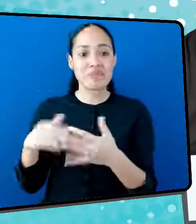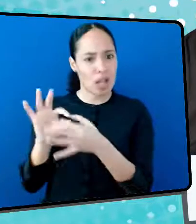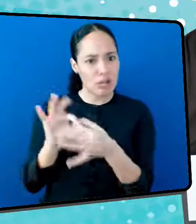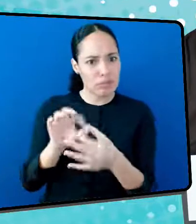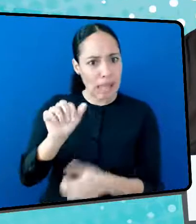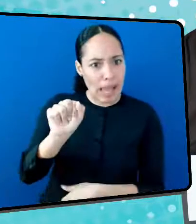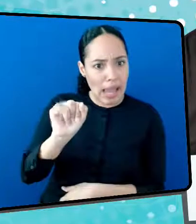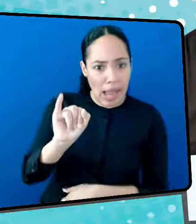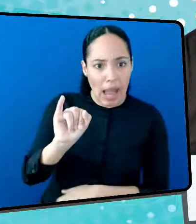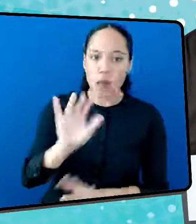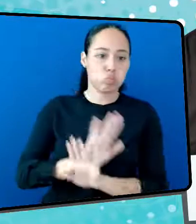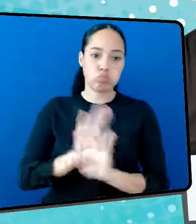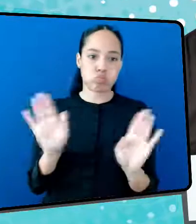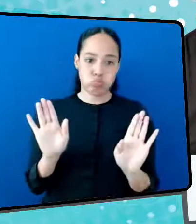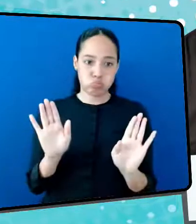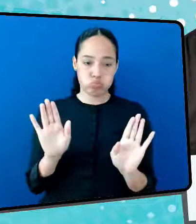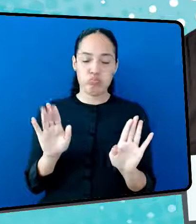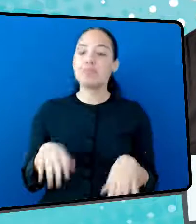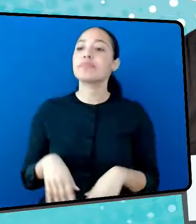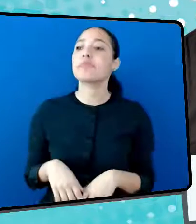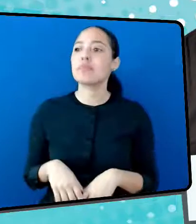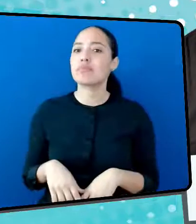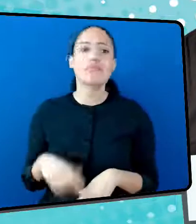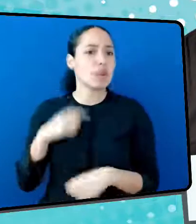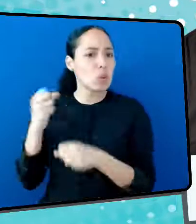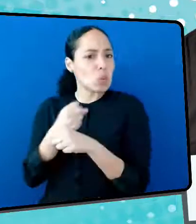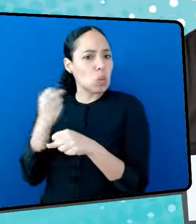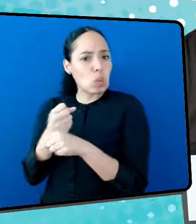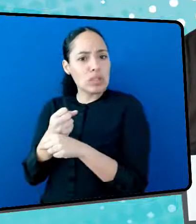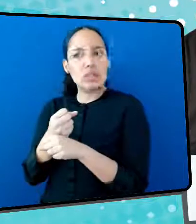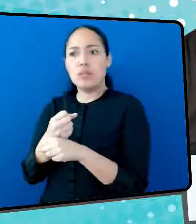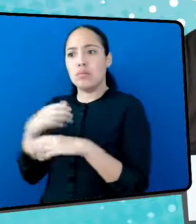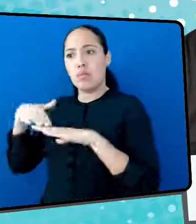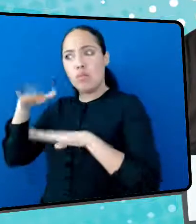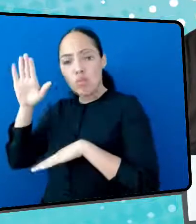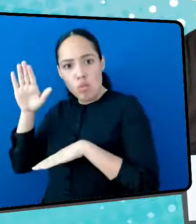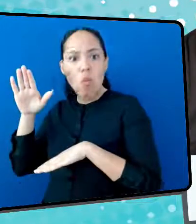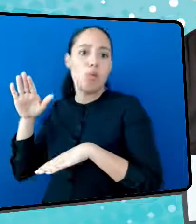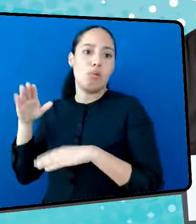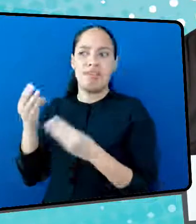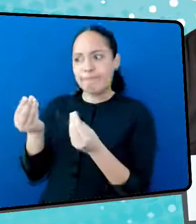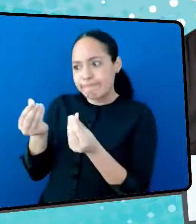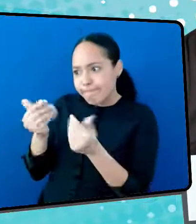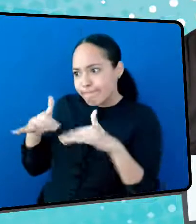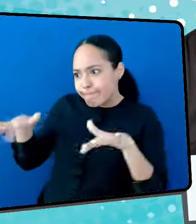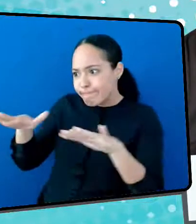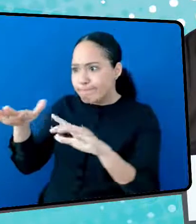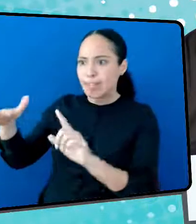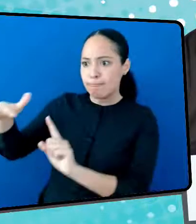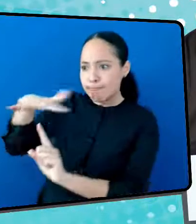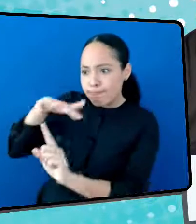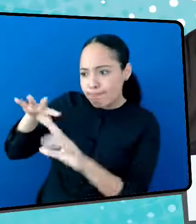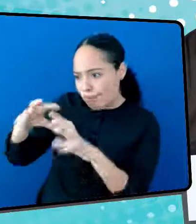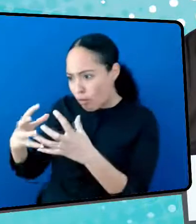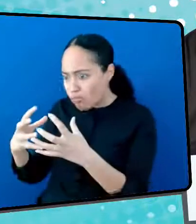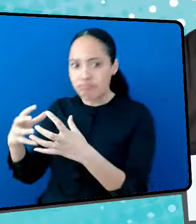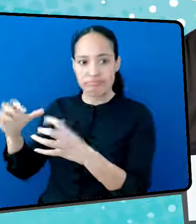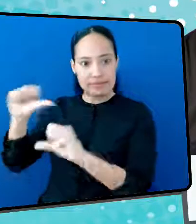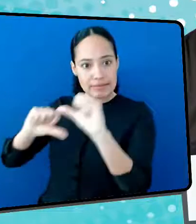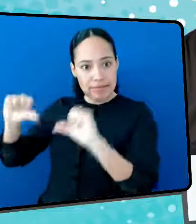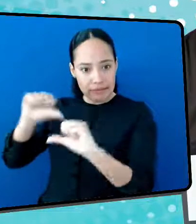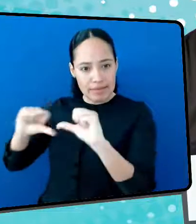Did a lot of work with environmental science. We had a sort of program trying to work with the environmental science community, actually, and one of the privileges was